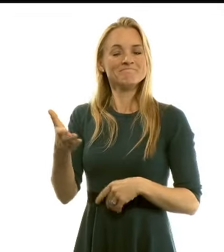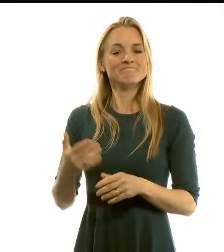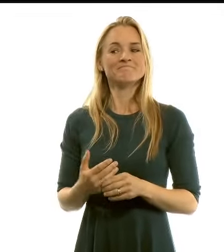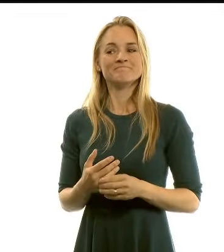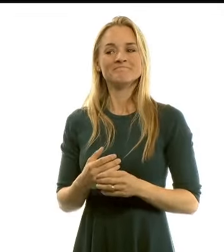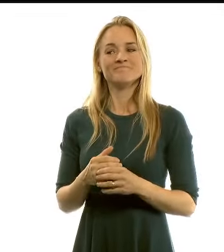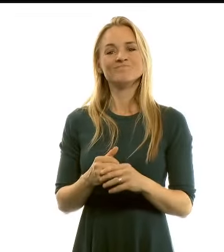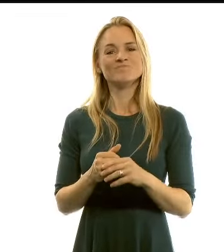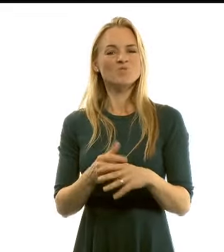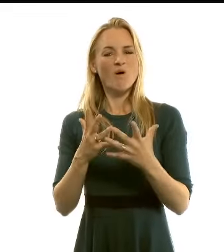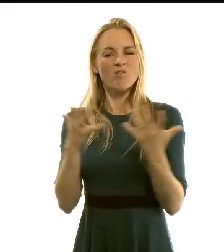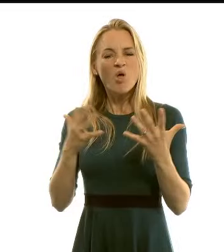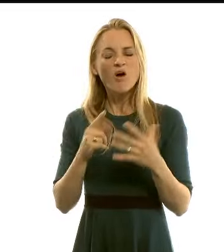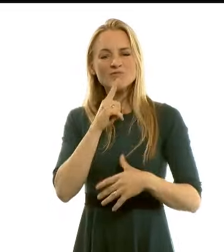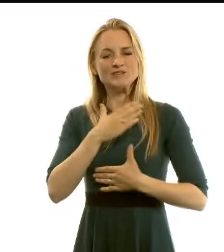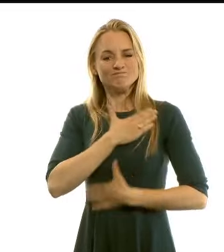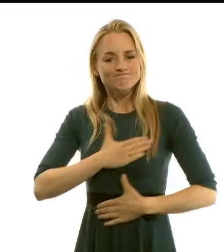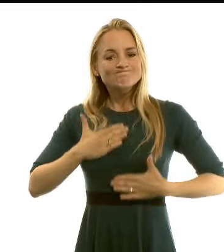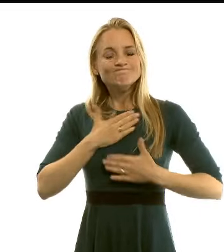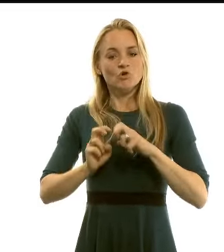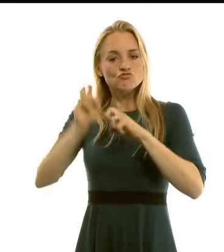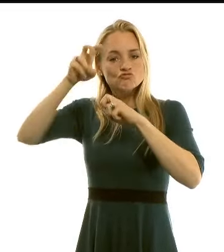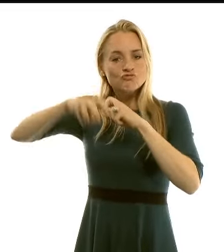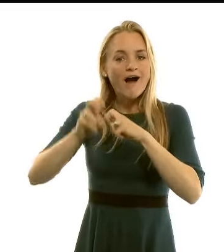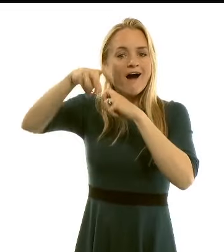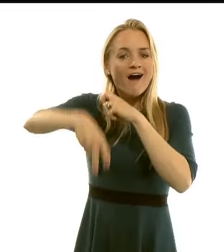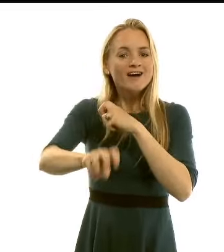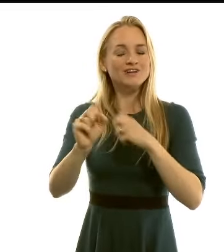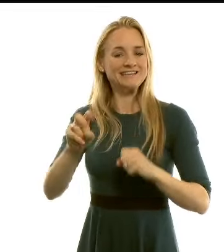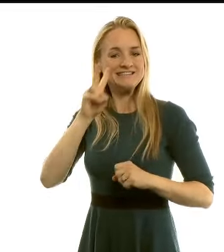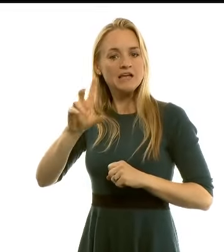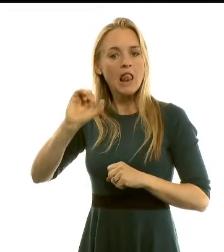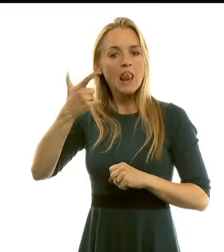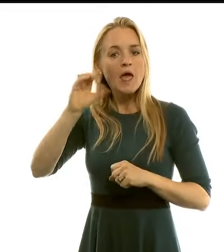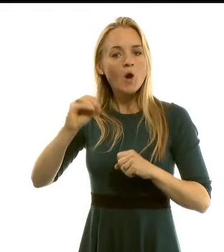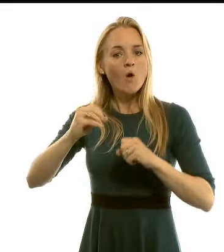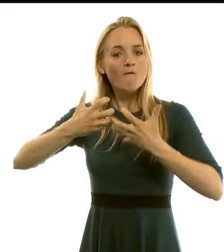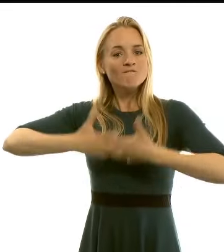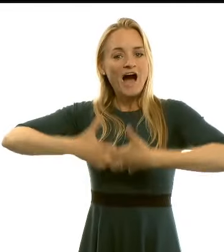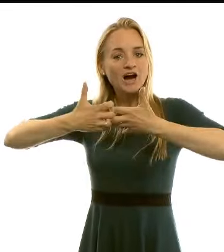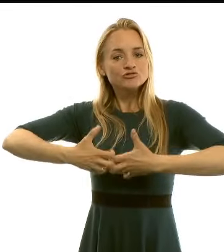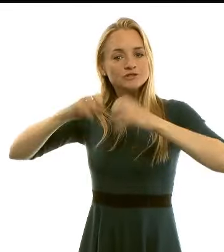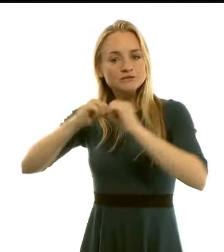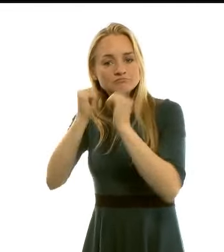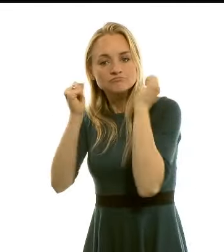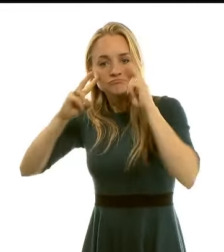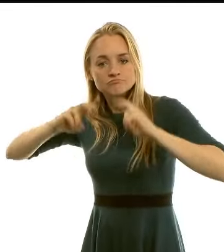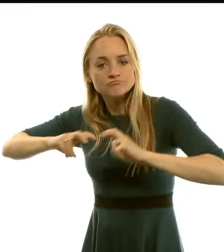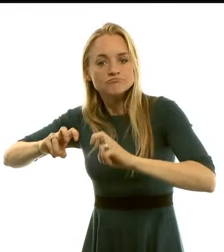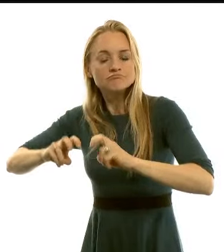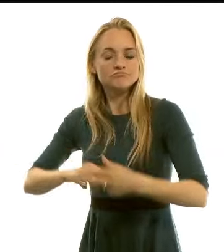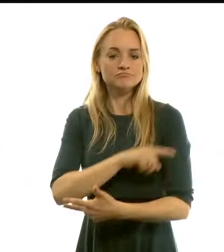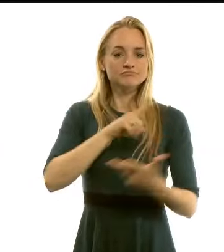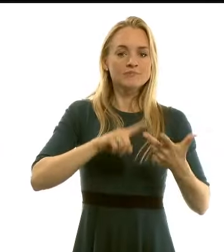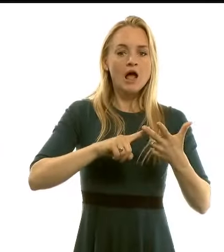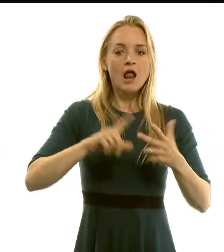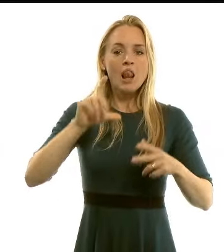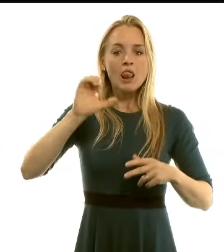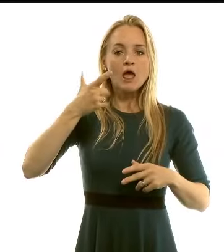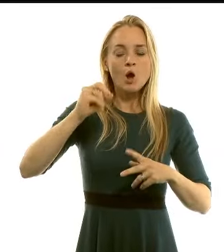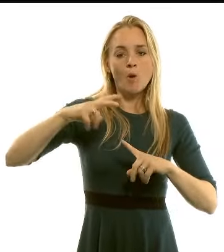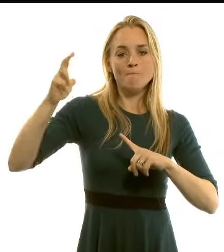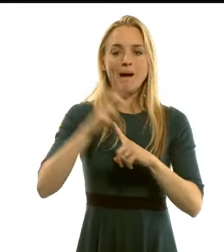see great rides, the inner workings of a LEGO factory, LEGO Master Builders, LEGO Ninjago World, and of course, ample